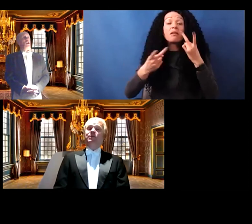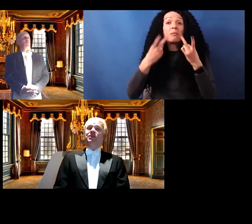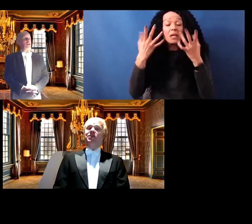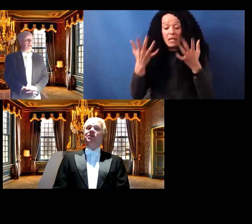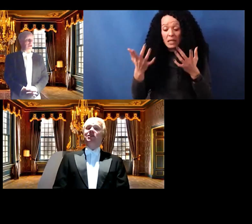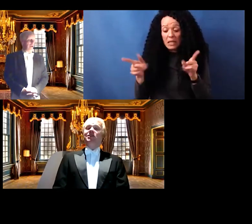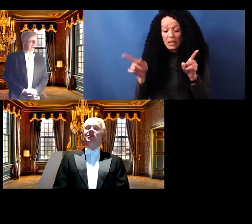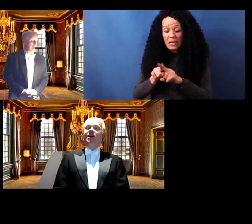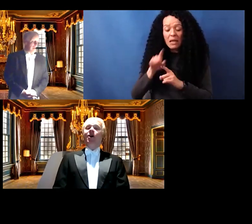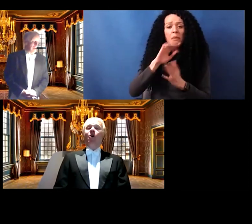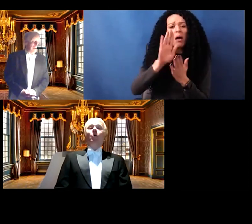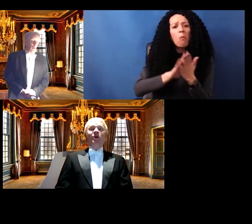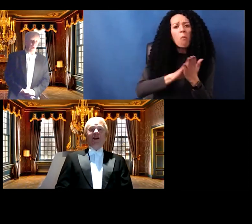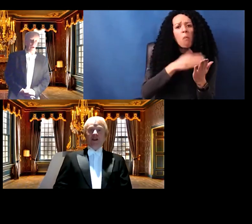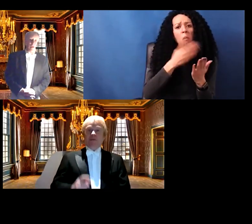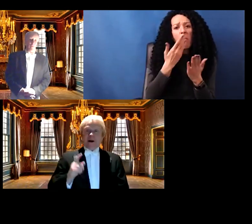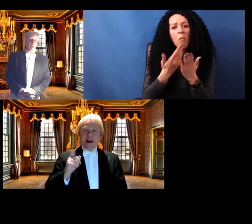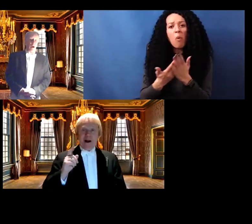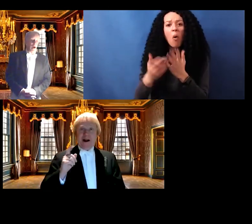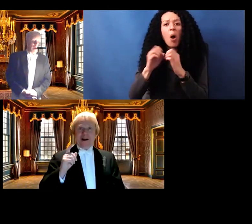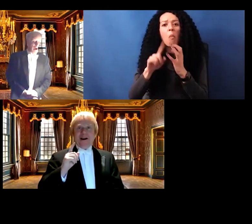minstrels be with